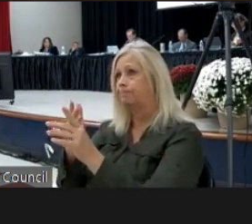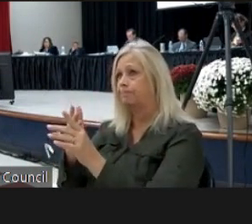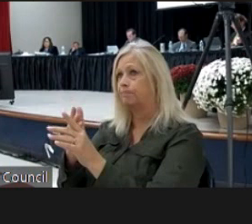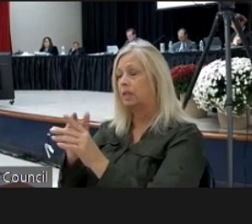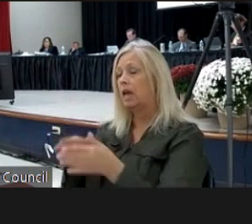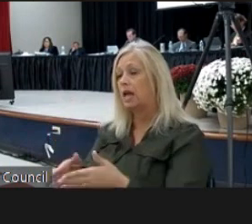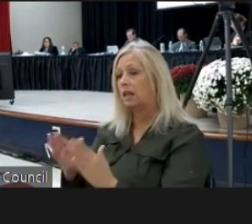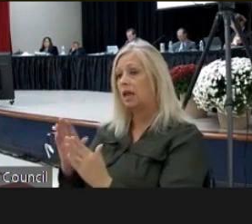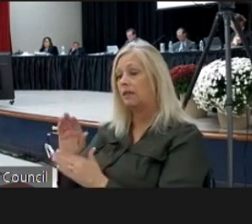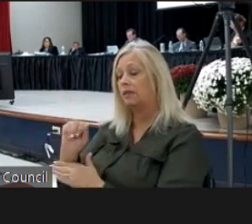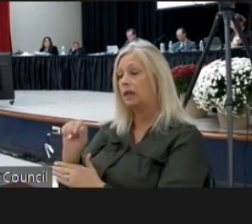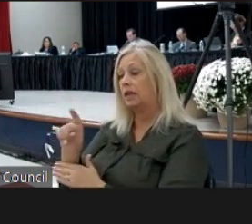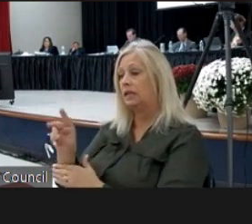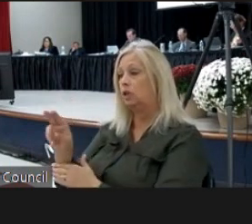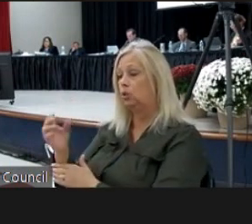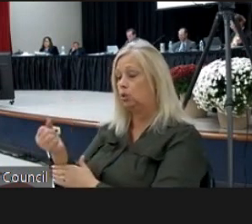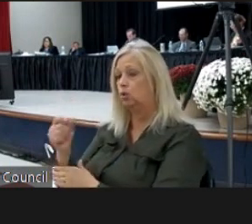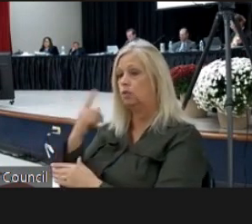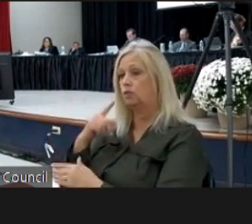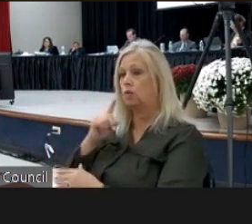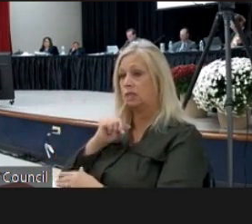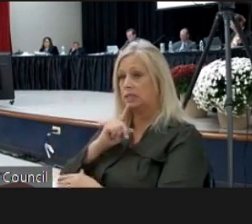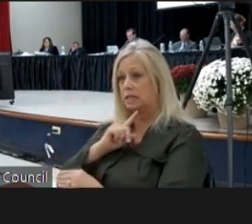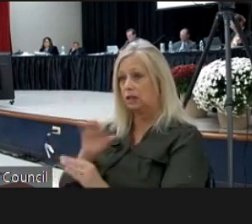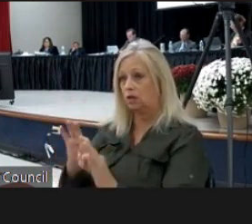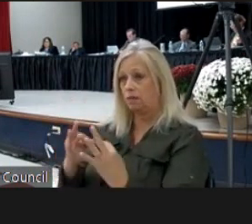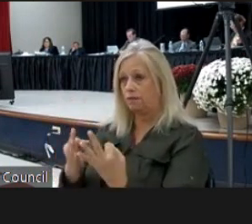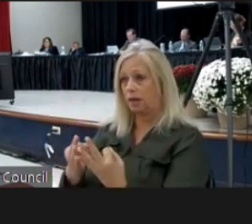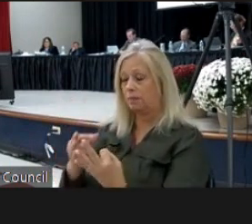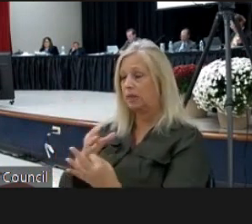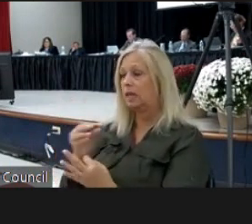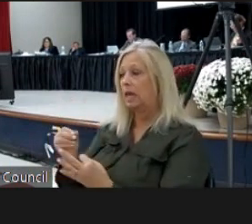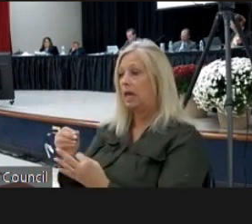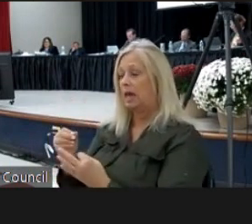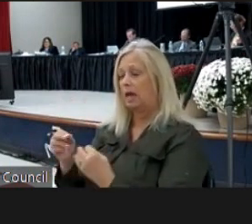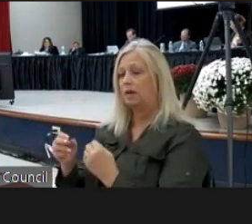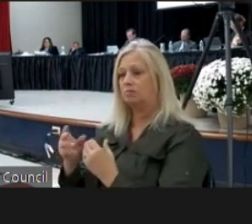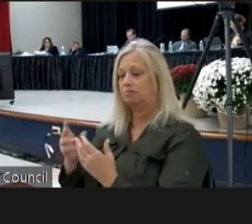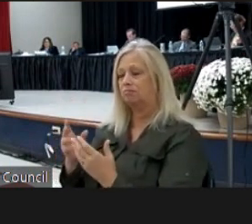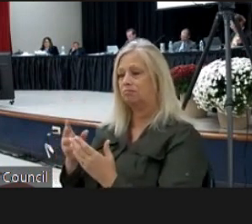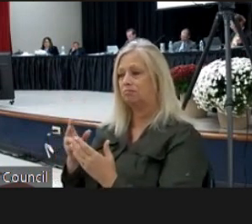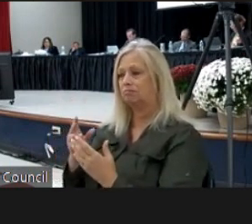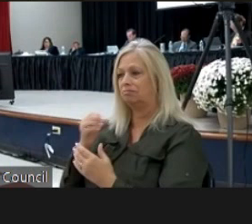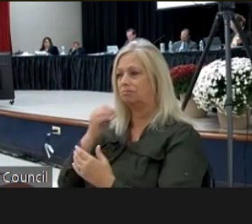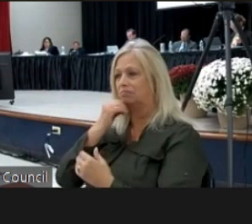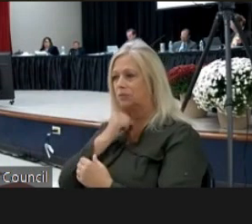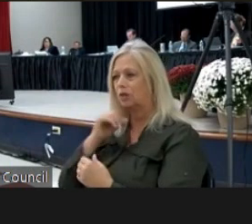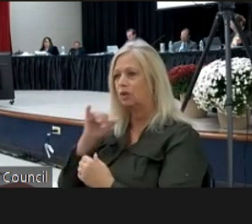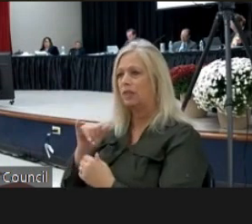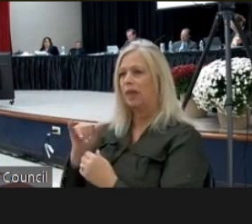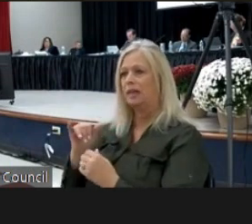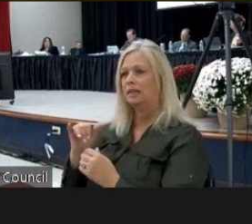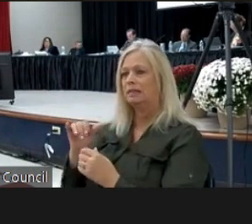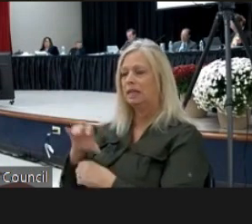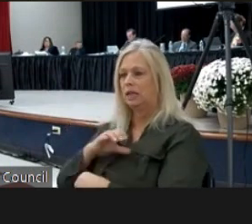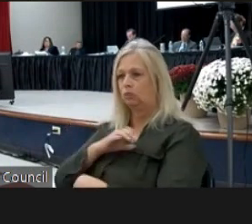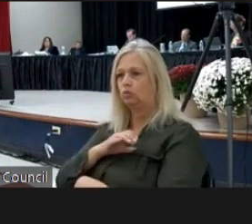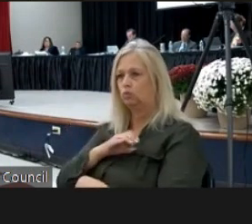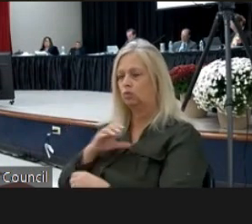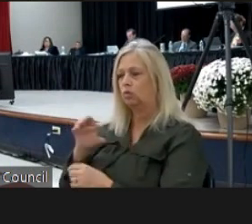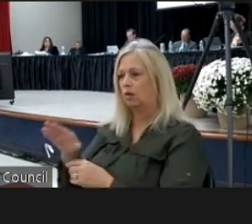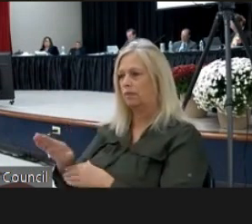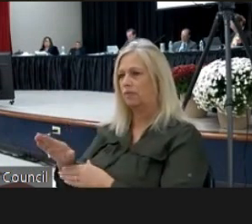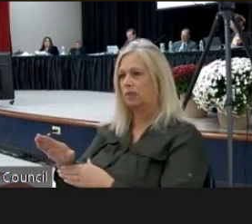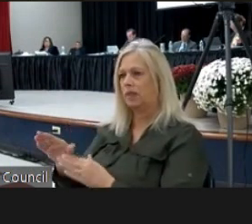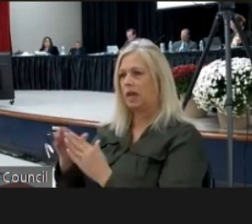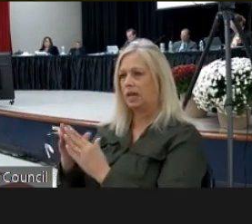allowing the ADUs in single-family residential neighborhoods while preserving the character of neighborhoods. So you don't want to change the character of